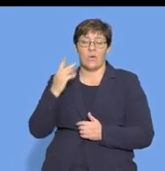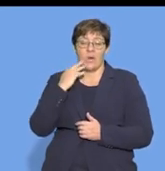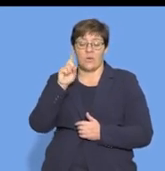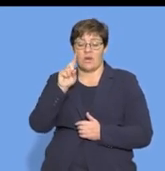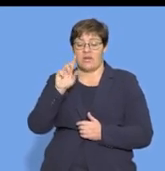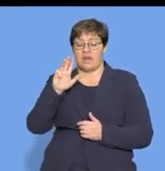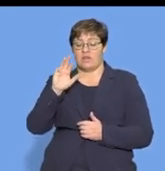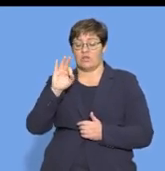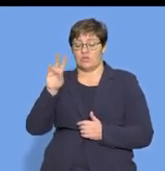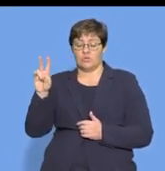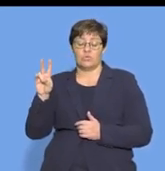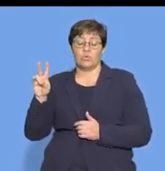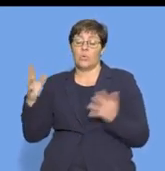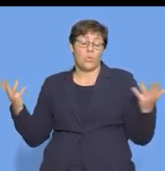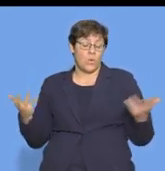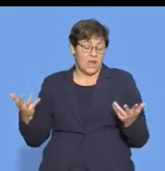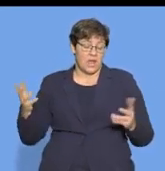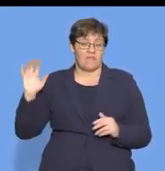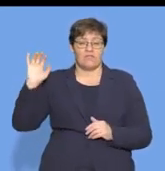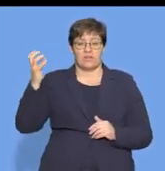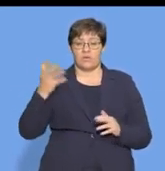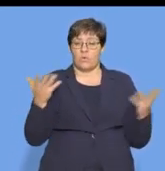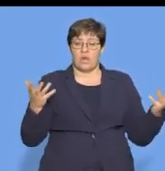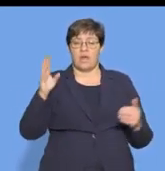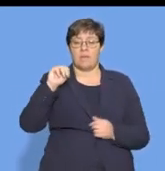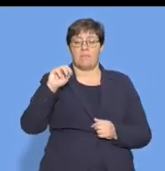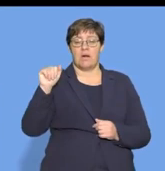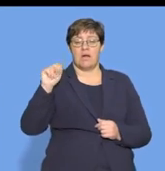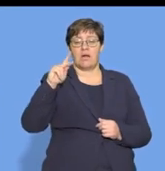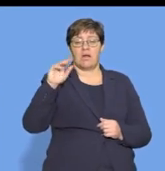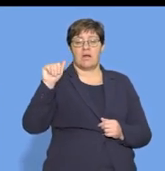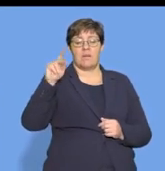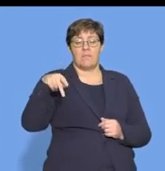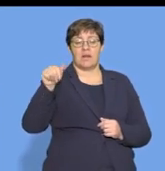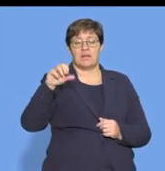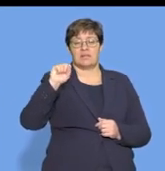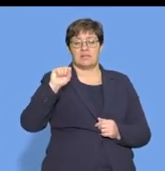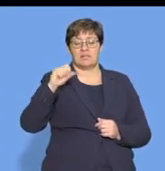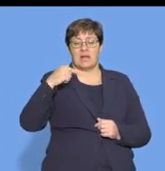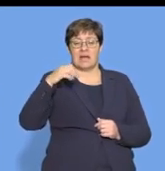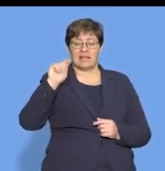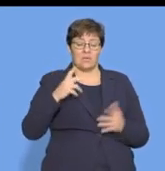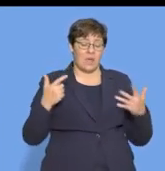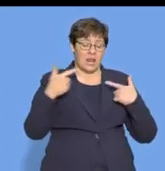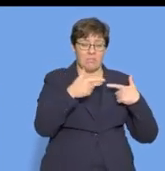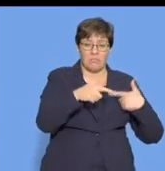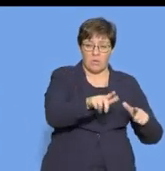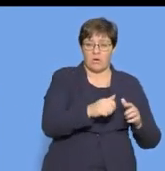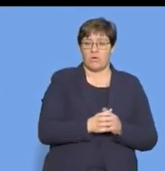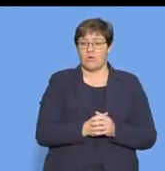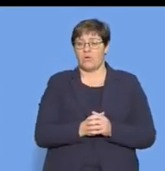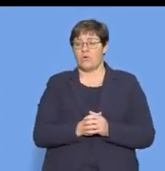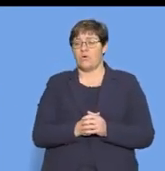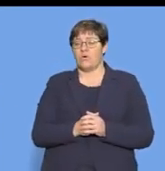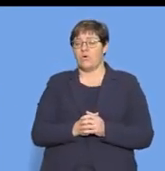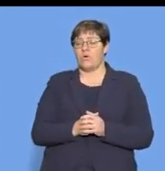found examples at Makapansgat in Limpopo, in Border Cave in